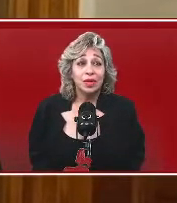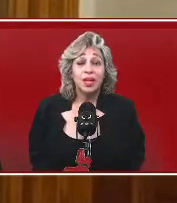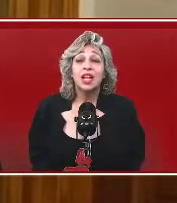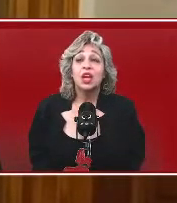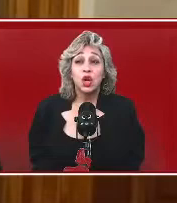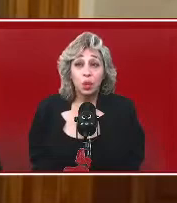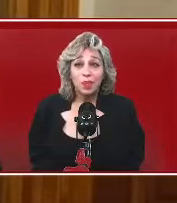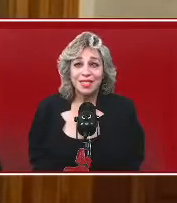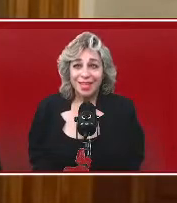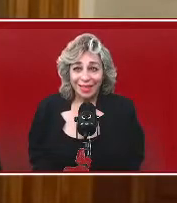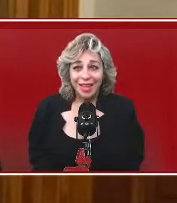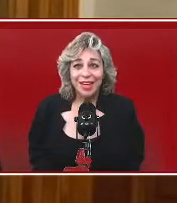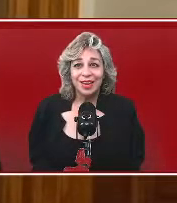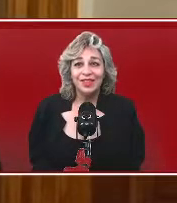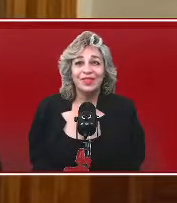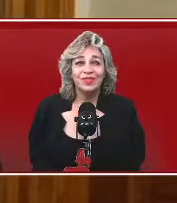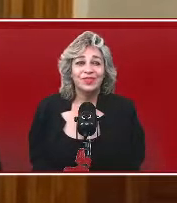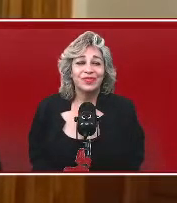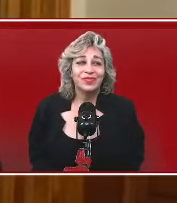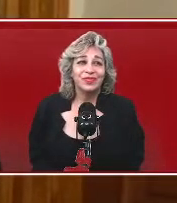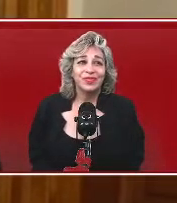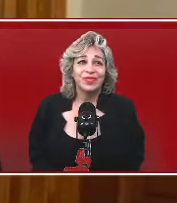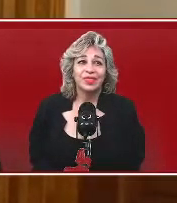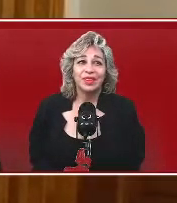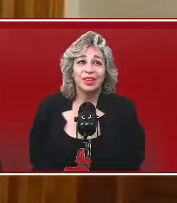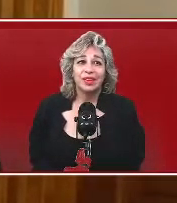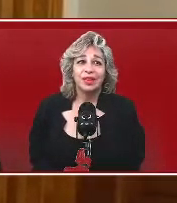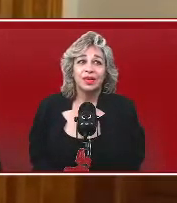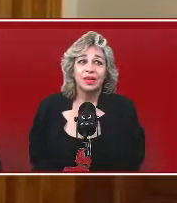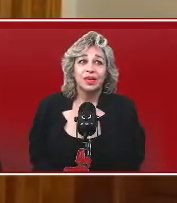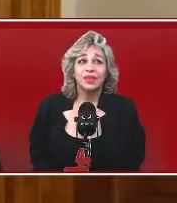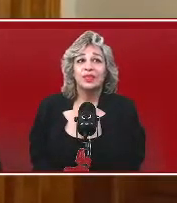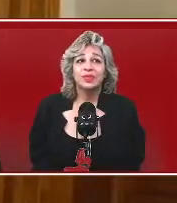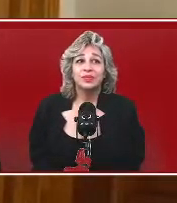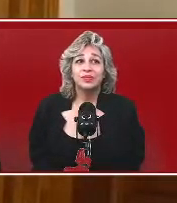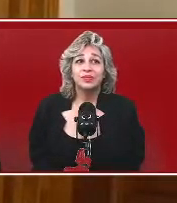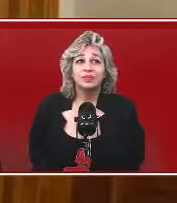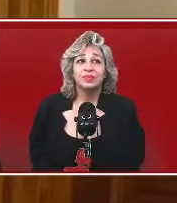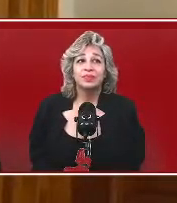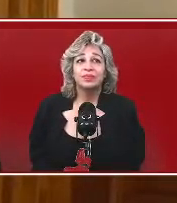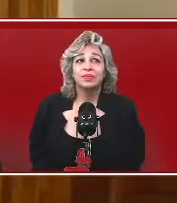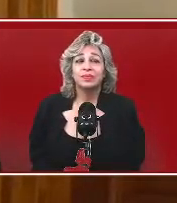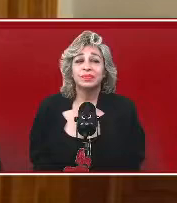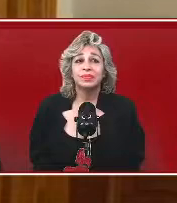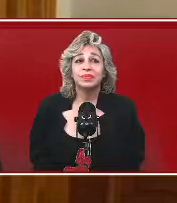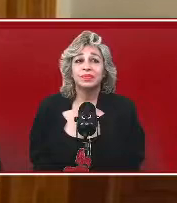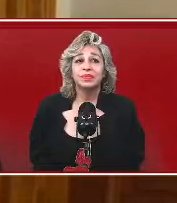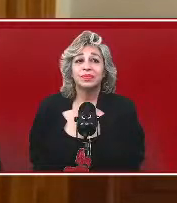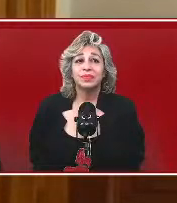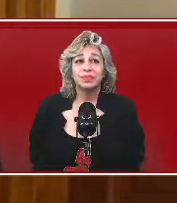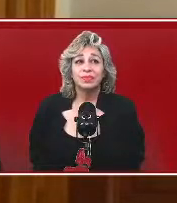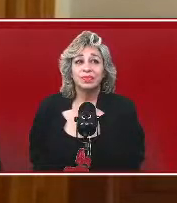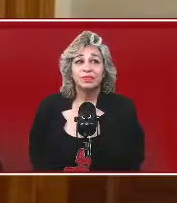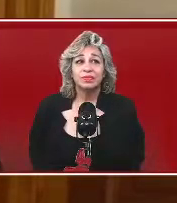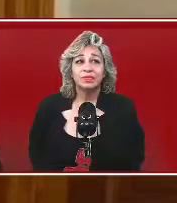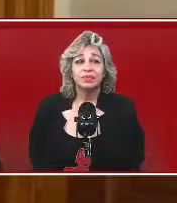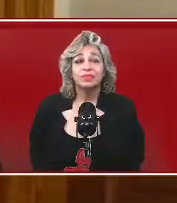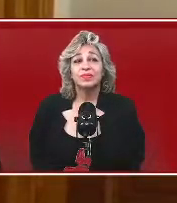López-Gatell Lopez Gatell es un agente